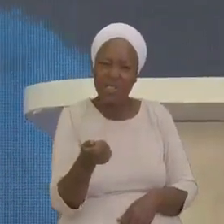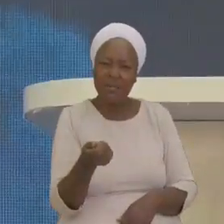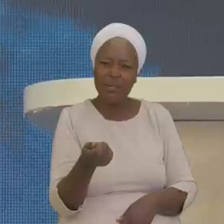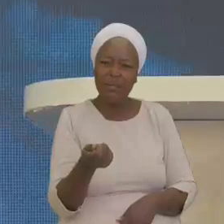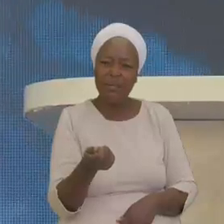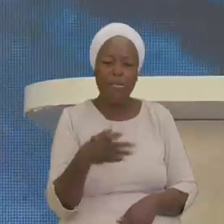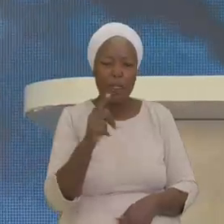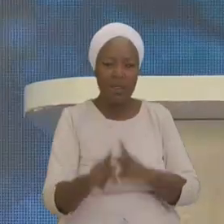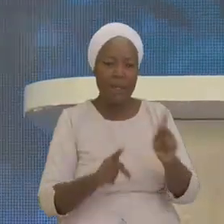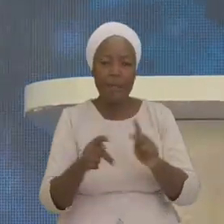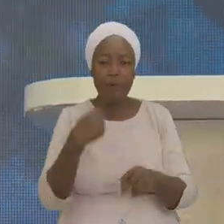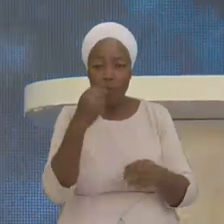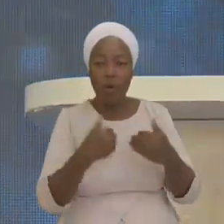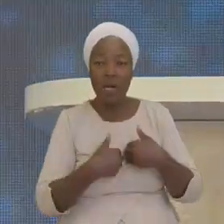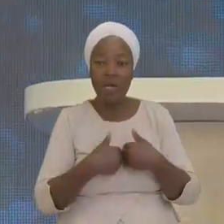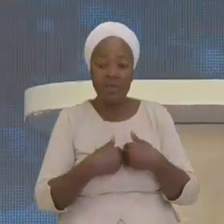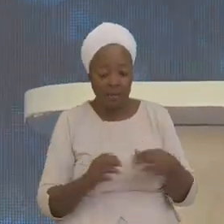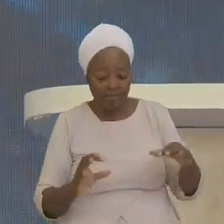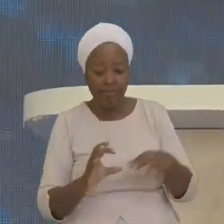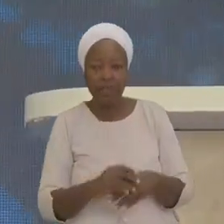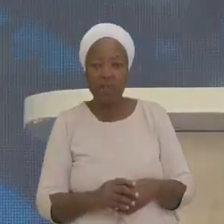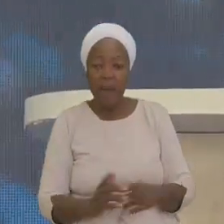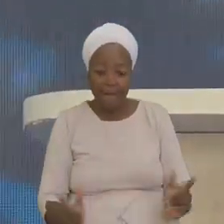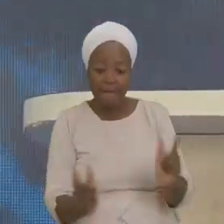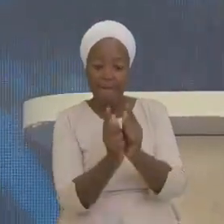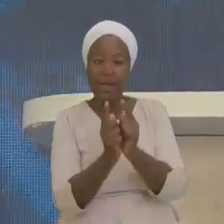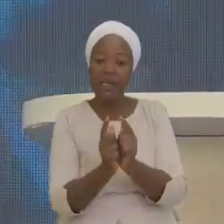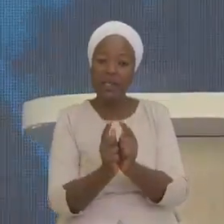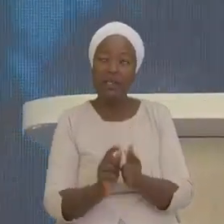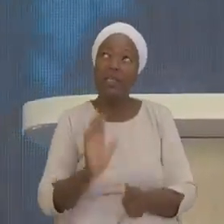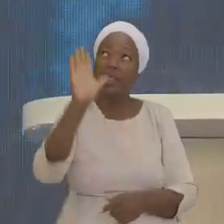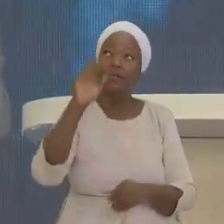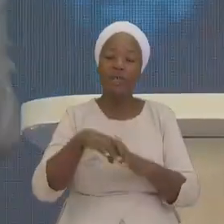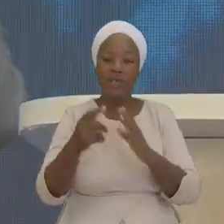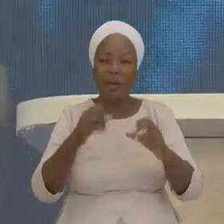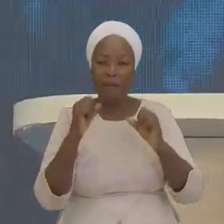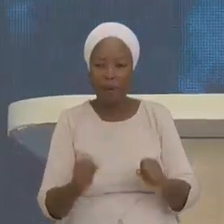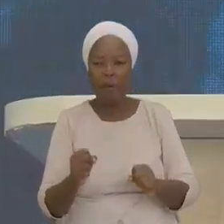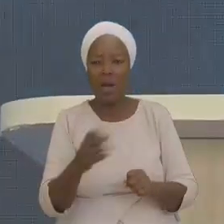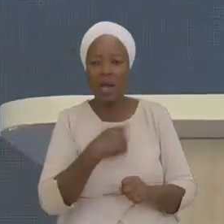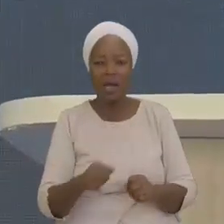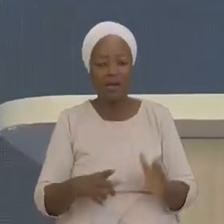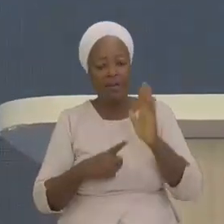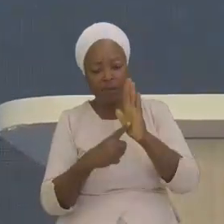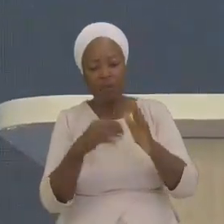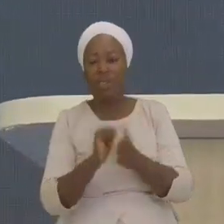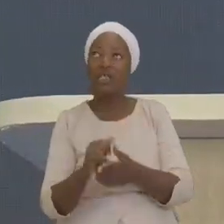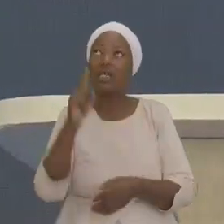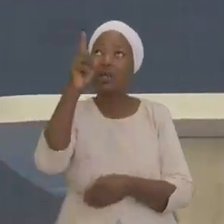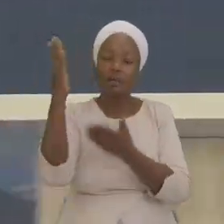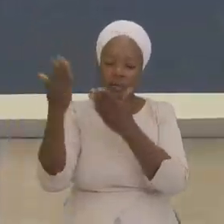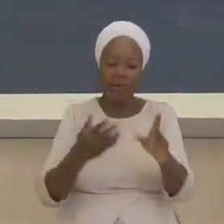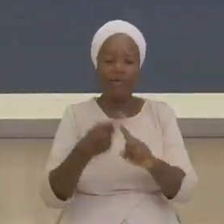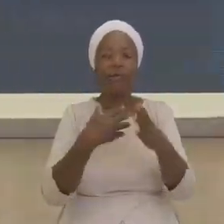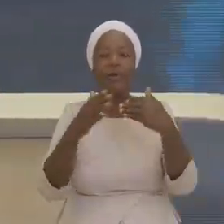the people who had contacted him in the power and revelation that he brought from heaven,